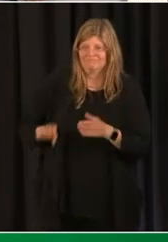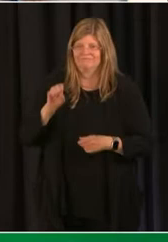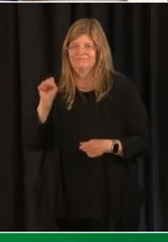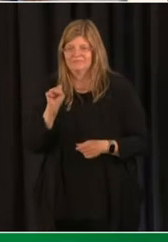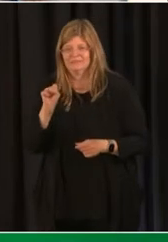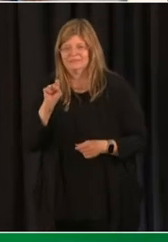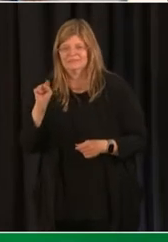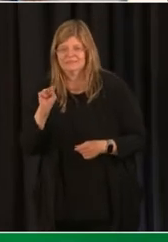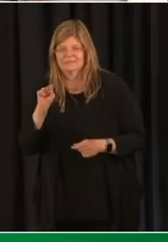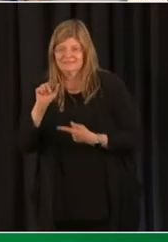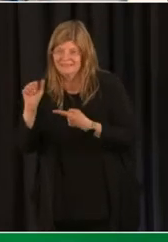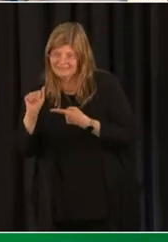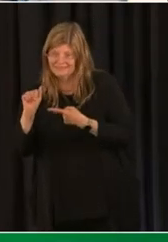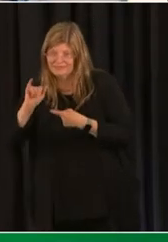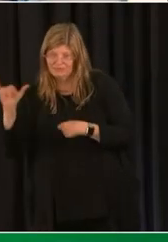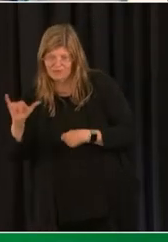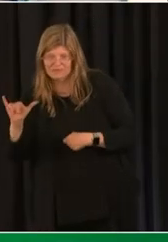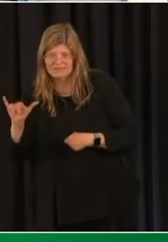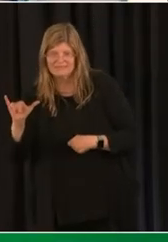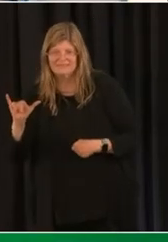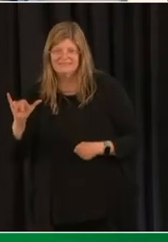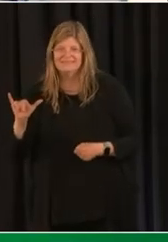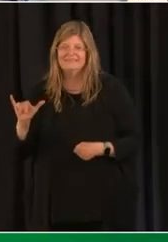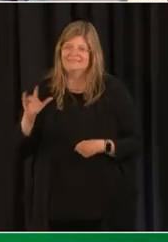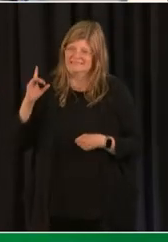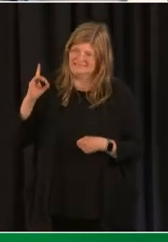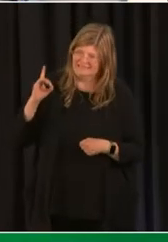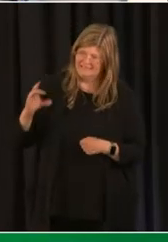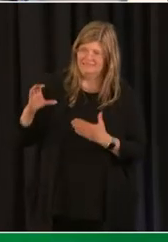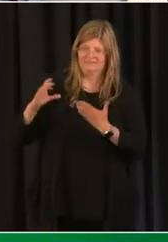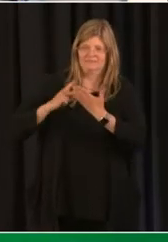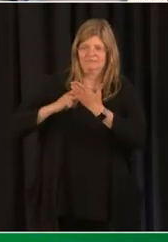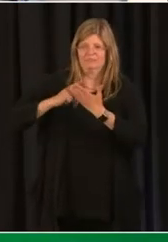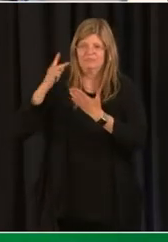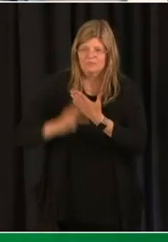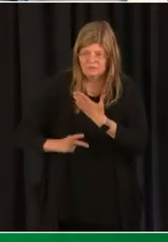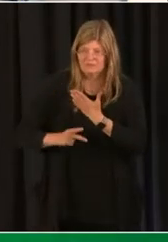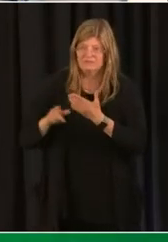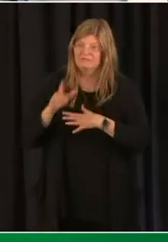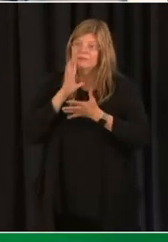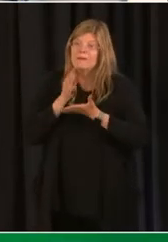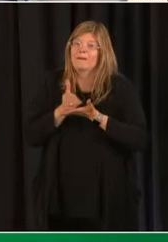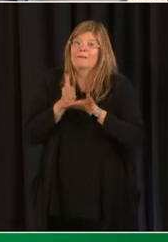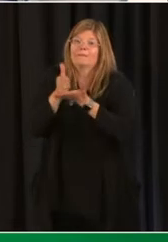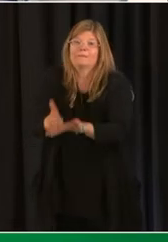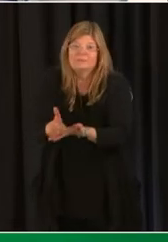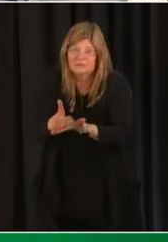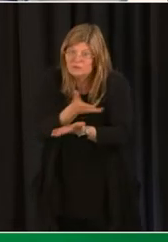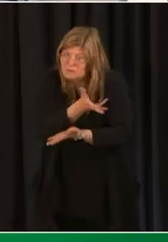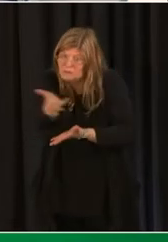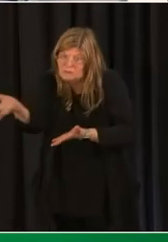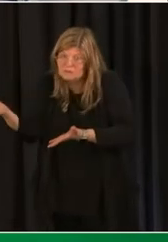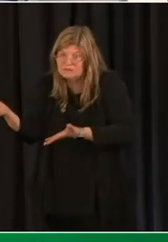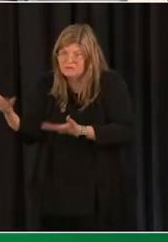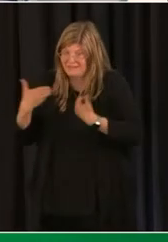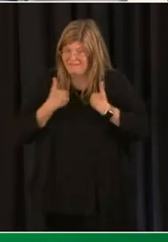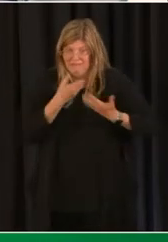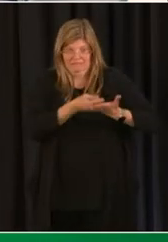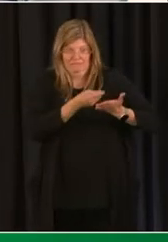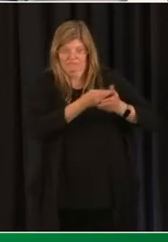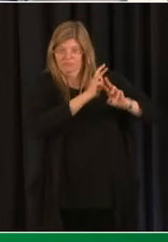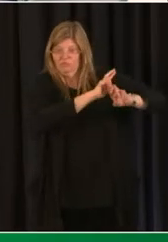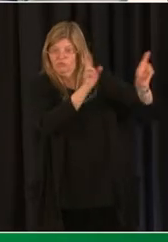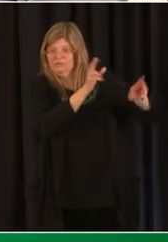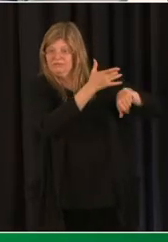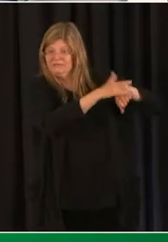program. This is a program that will help you with, it has